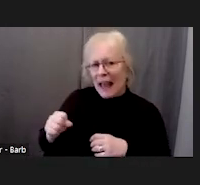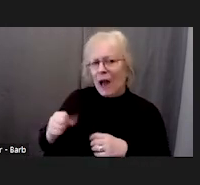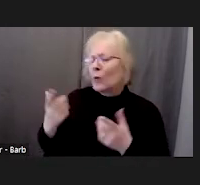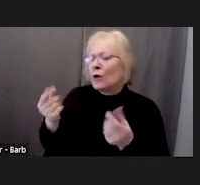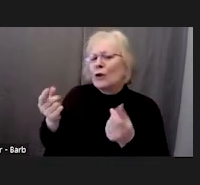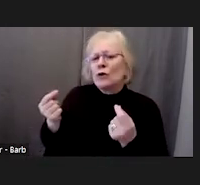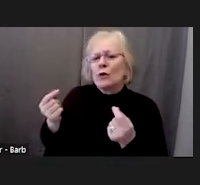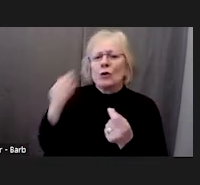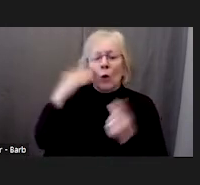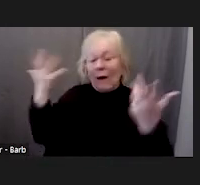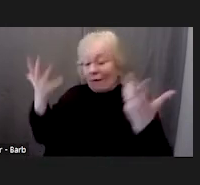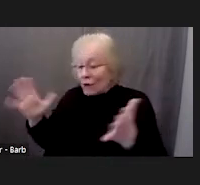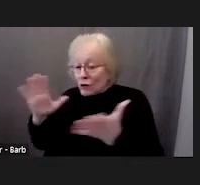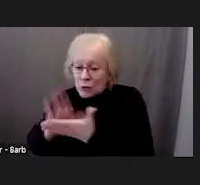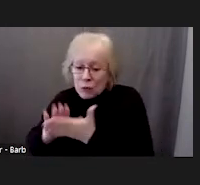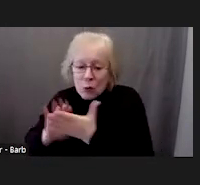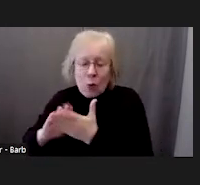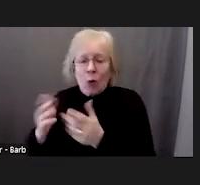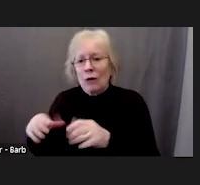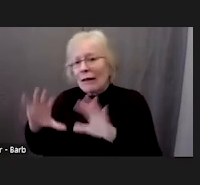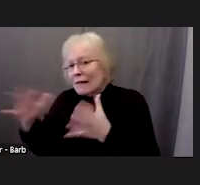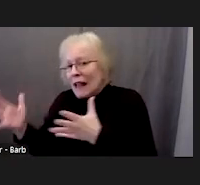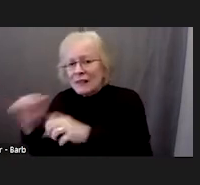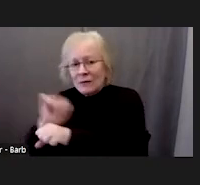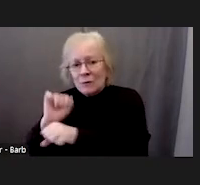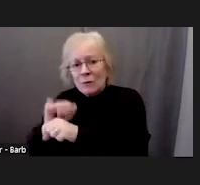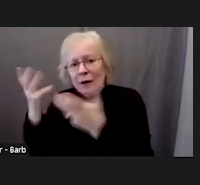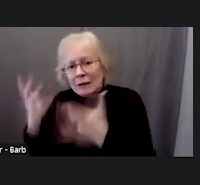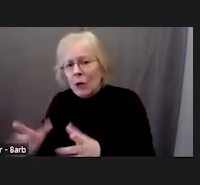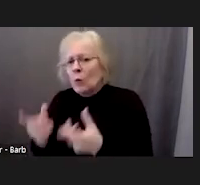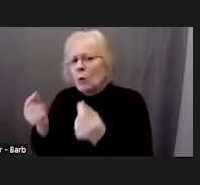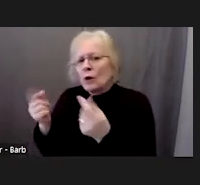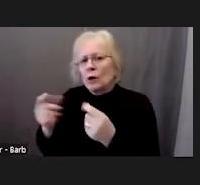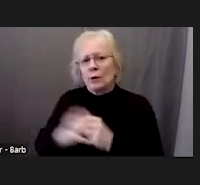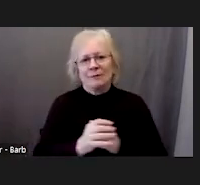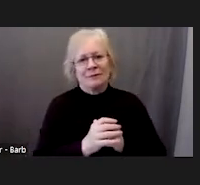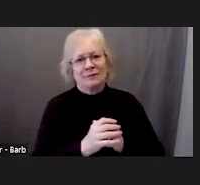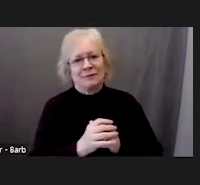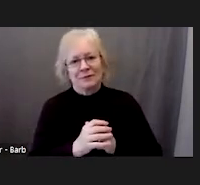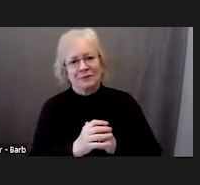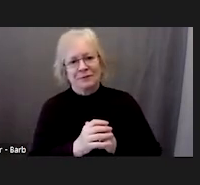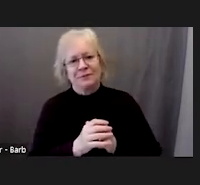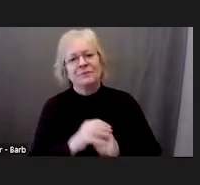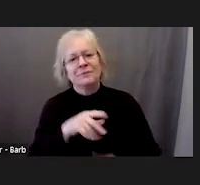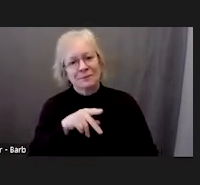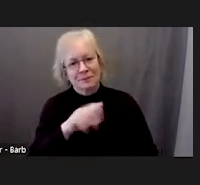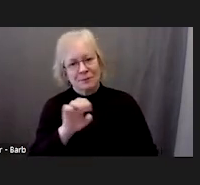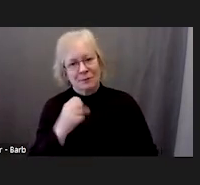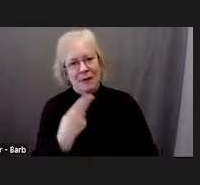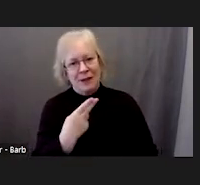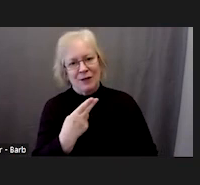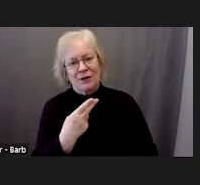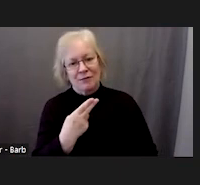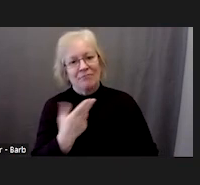and work? What are some of the things you're choosing to do? So basically, this is what me and this is what we're